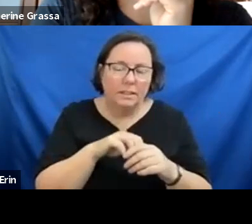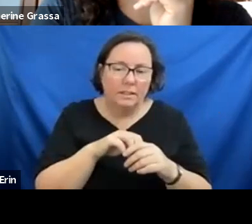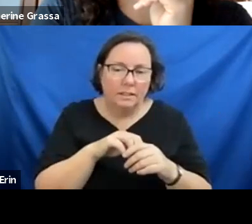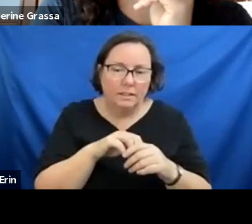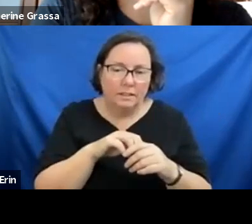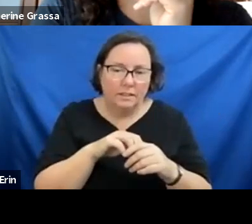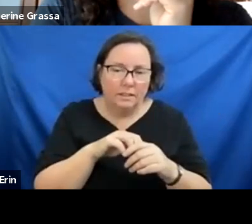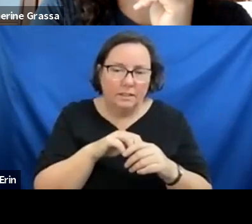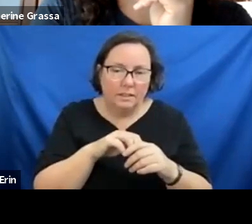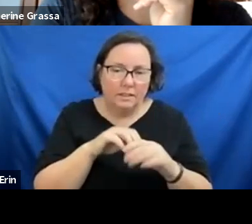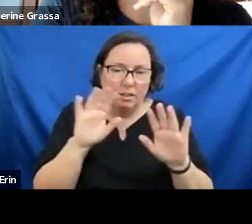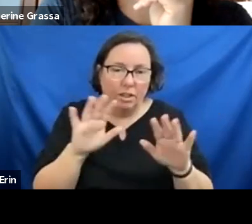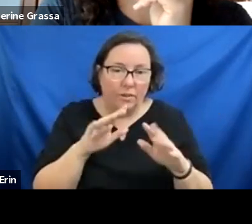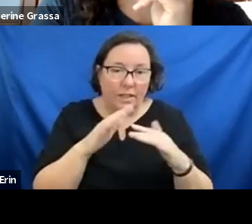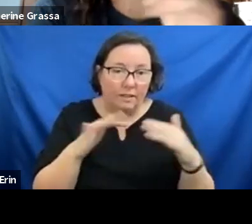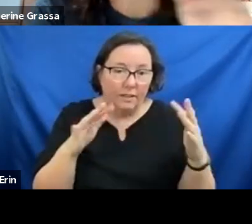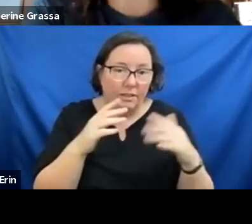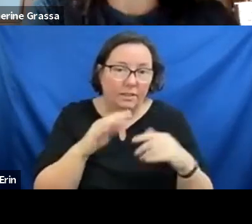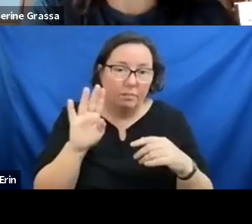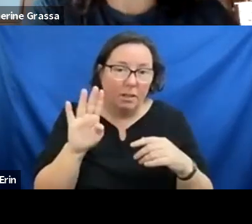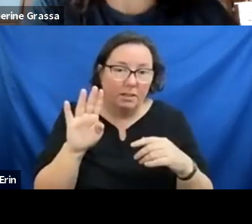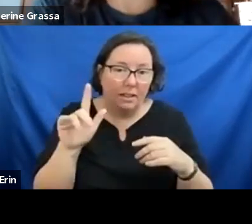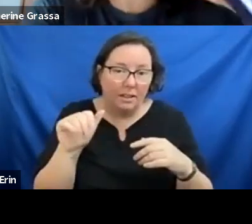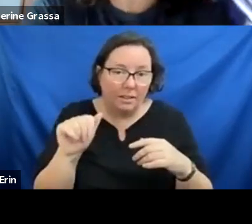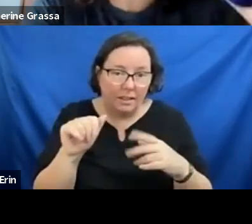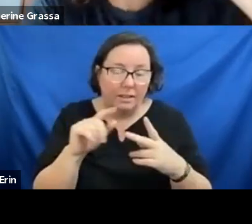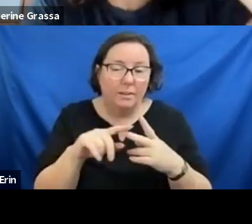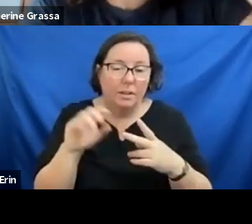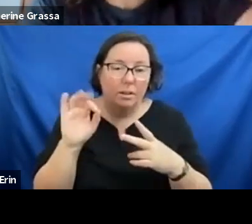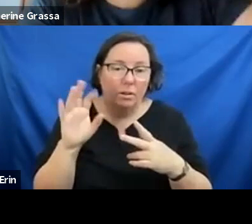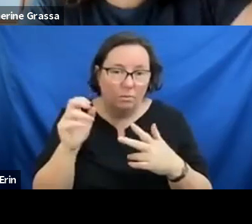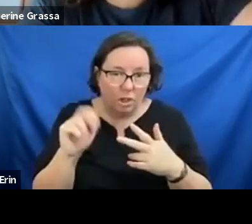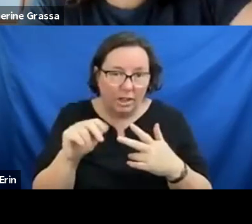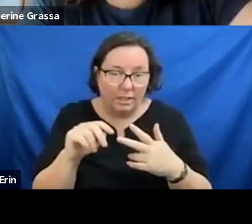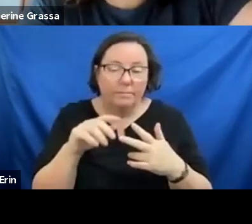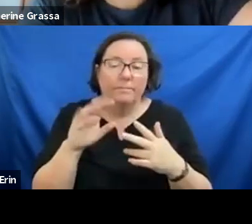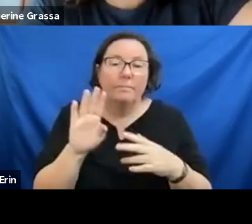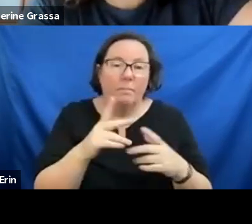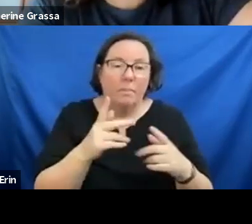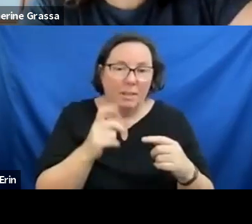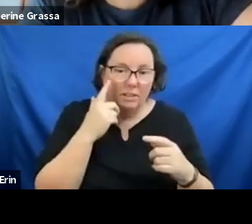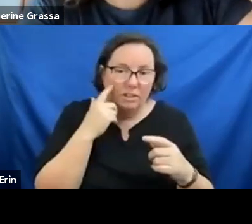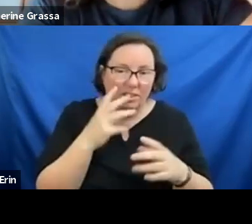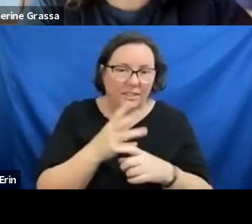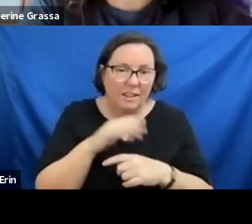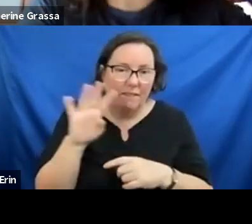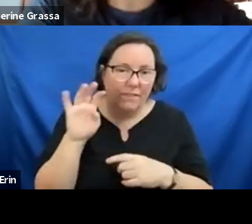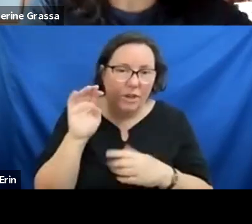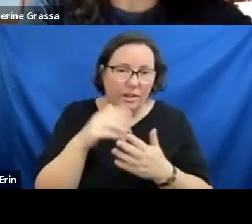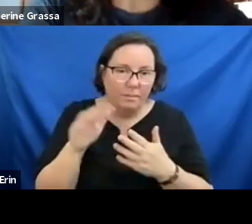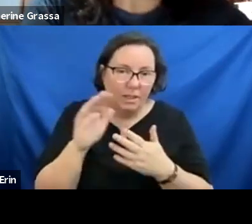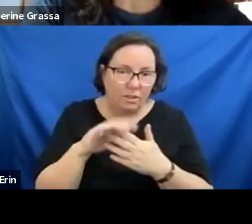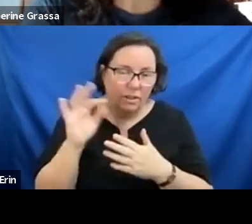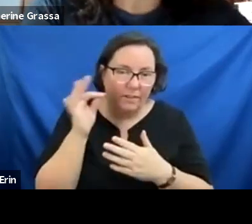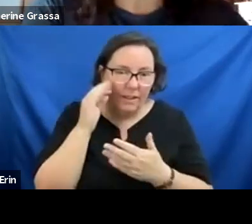great diversity of Boston Latin Academy and Oberlin School. BPS just received $400 million of federal